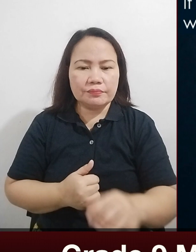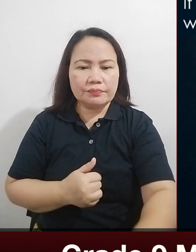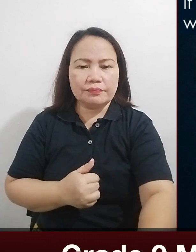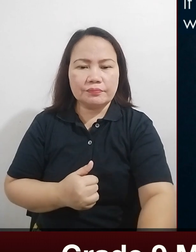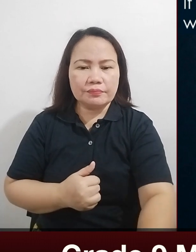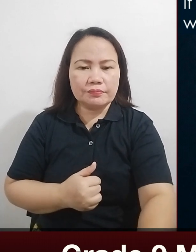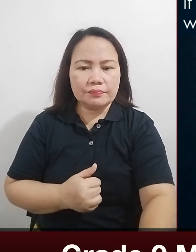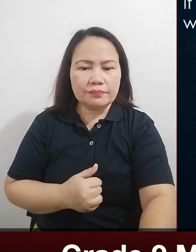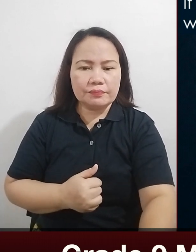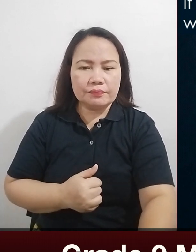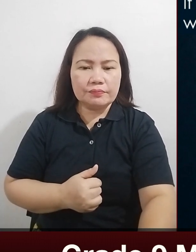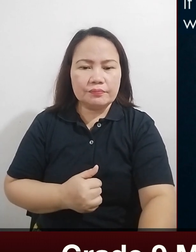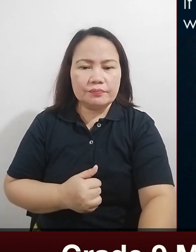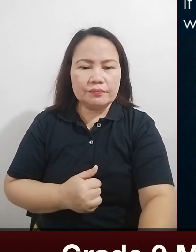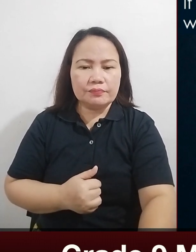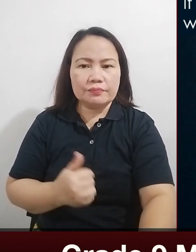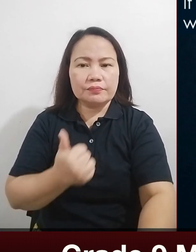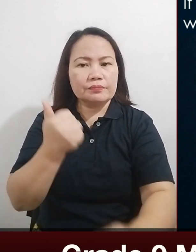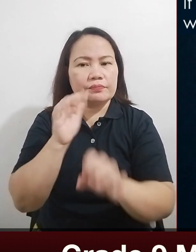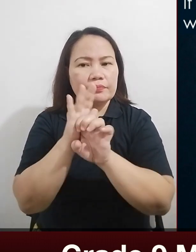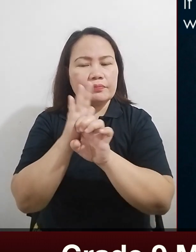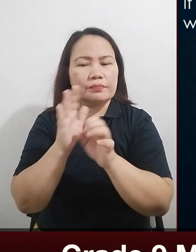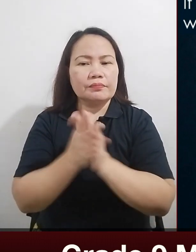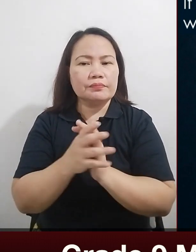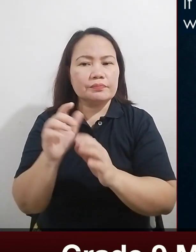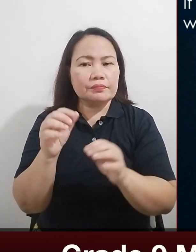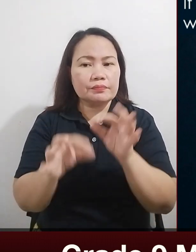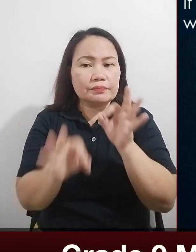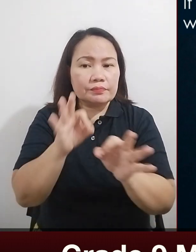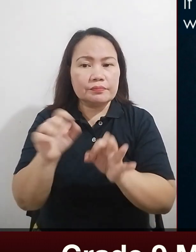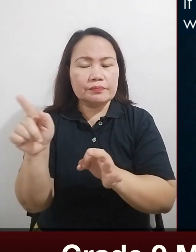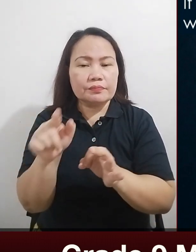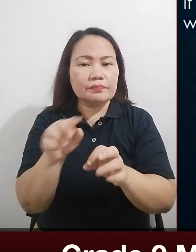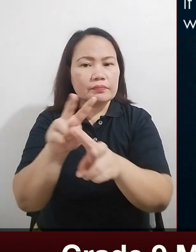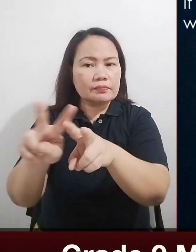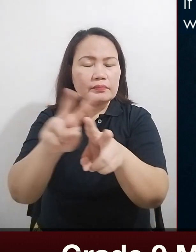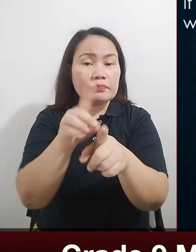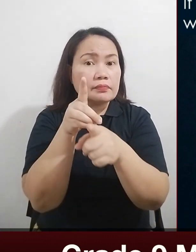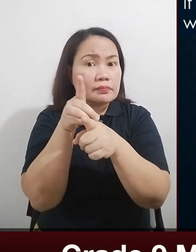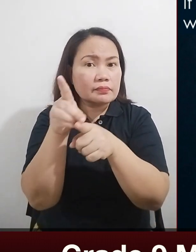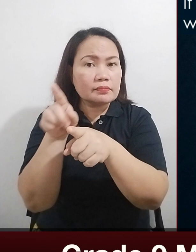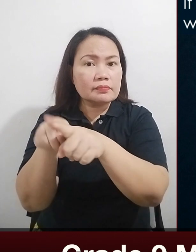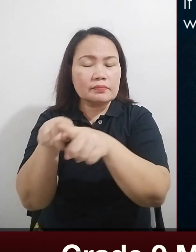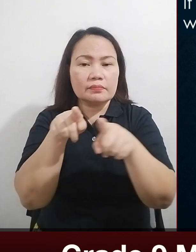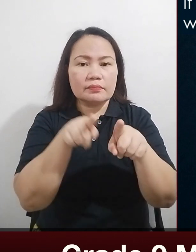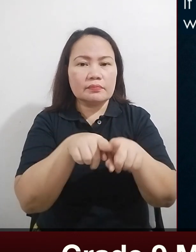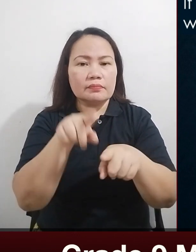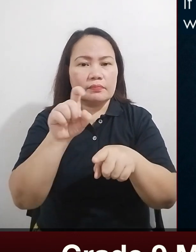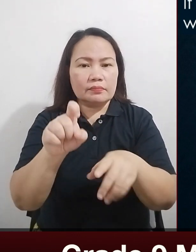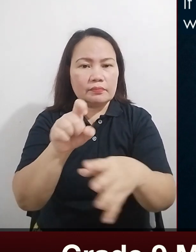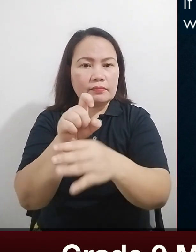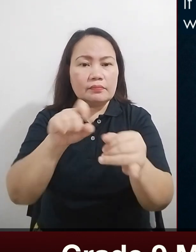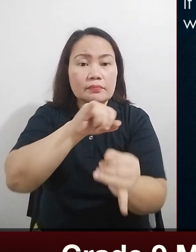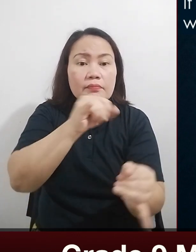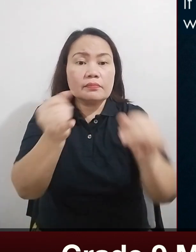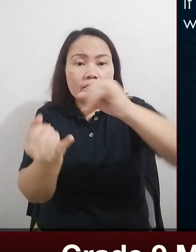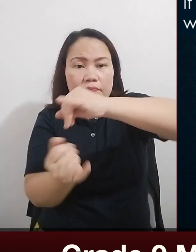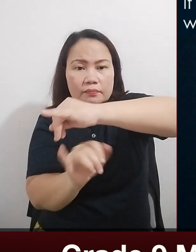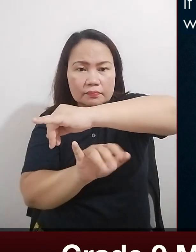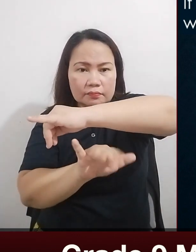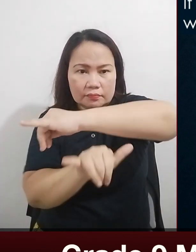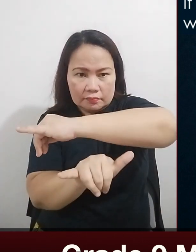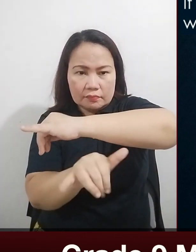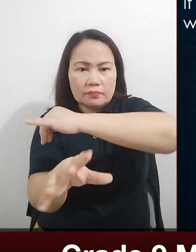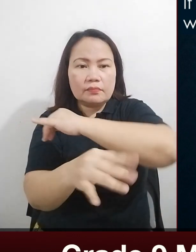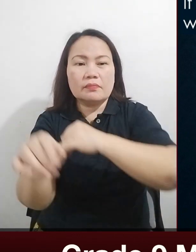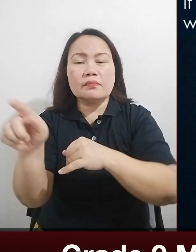Okay, another example. If z varies directly as x and inversely as y, and z is equal